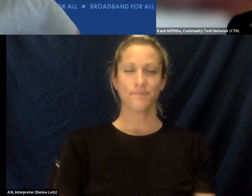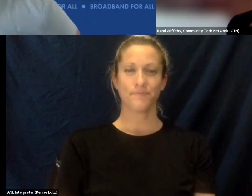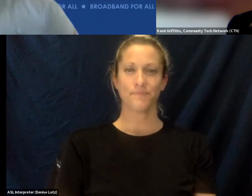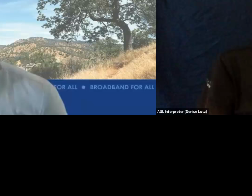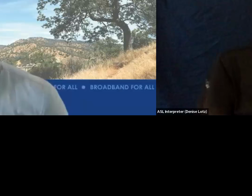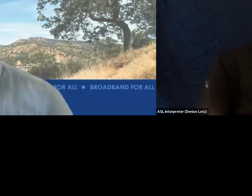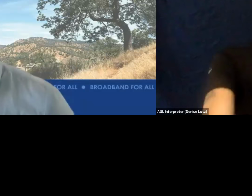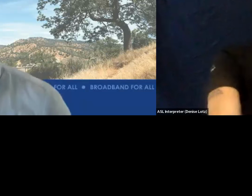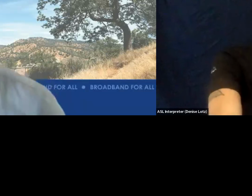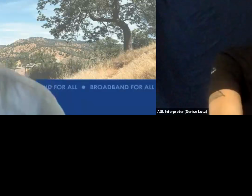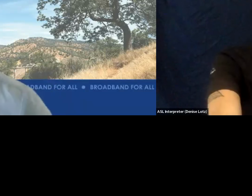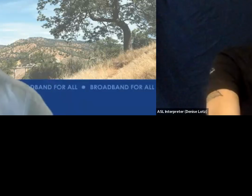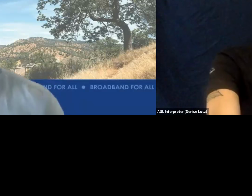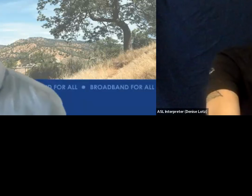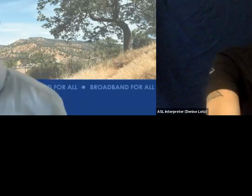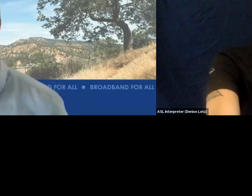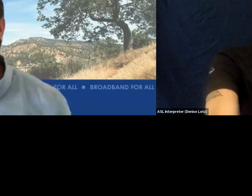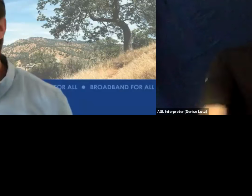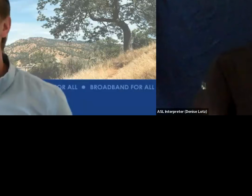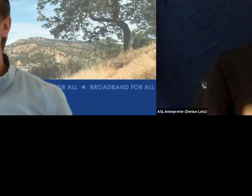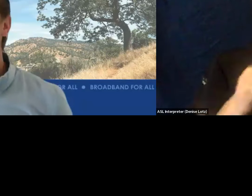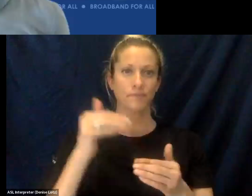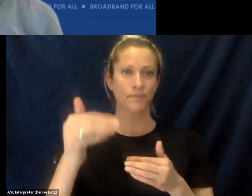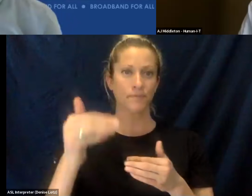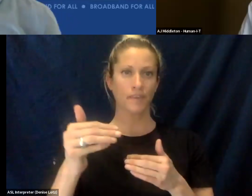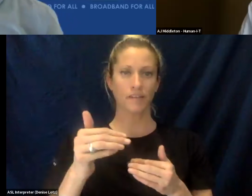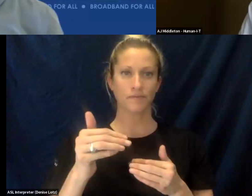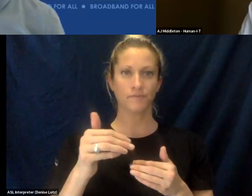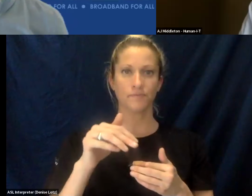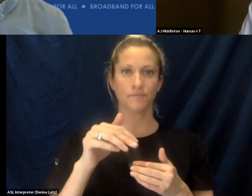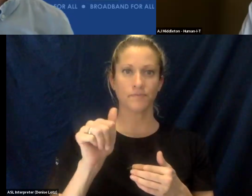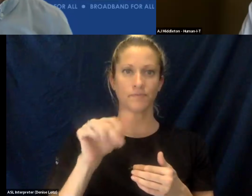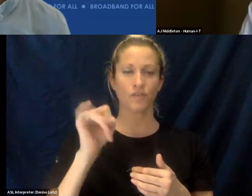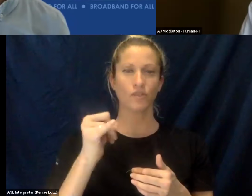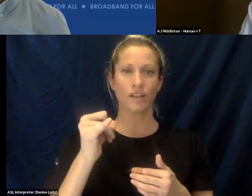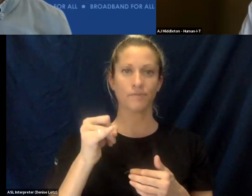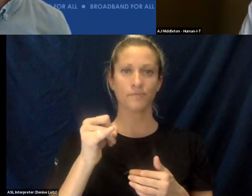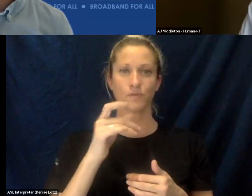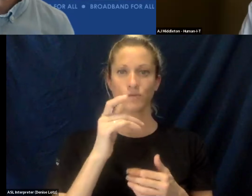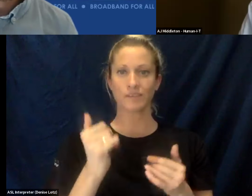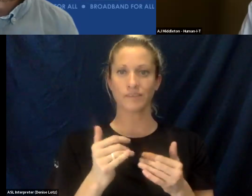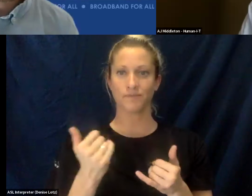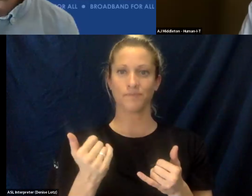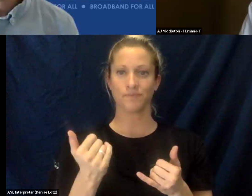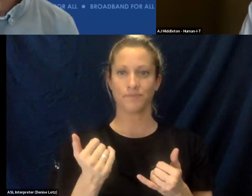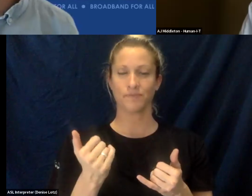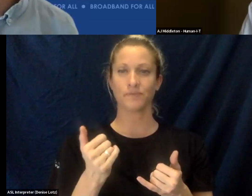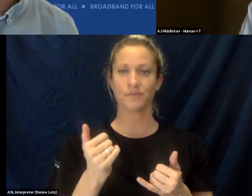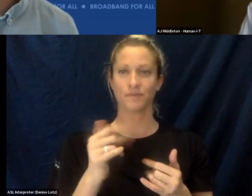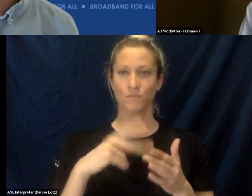And so next, I'd like to invite up AJ Middleton, who's the Senior Vice President in Programs at Human